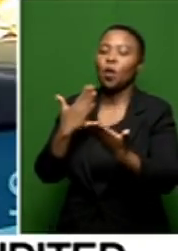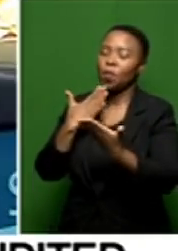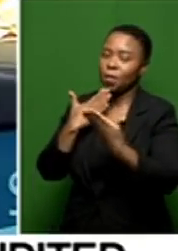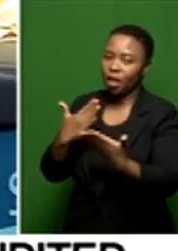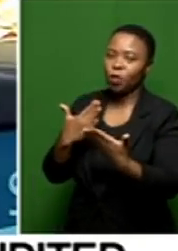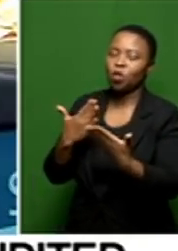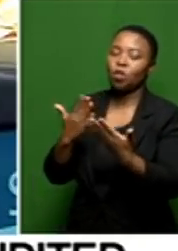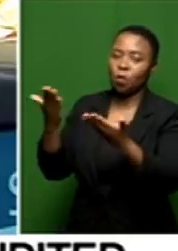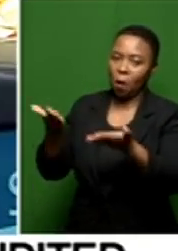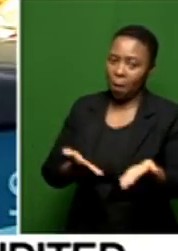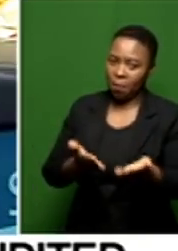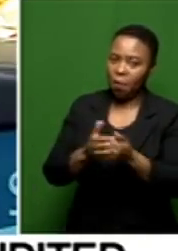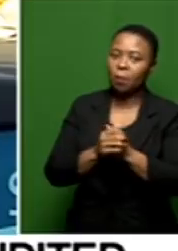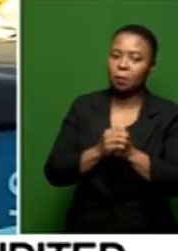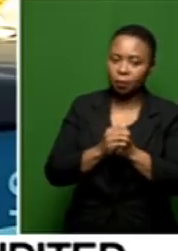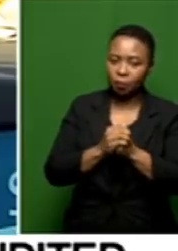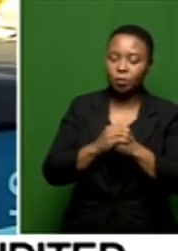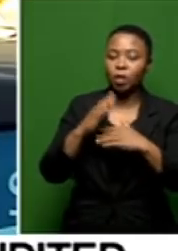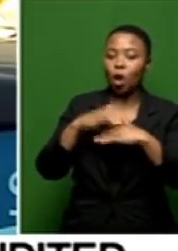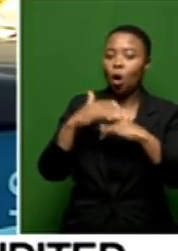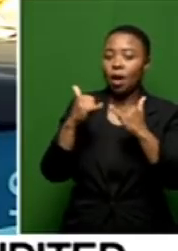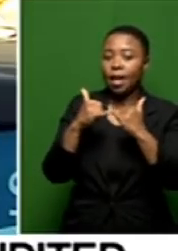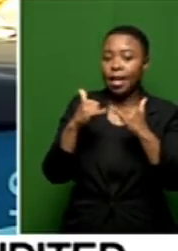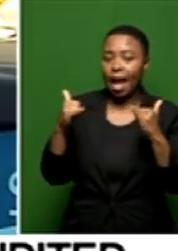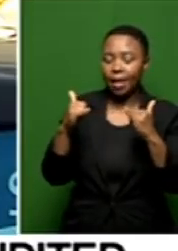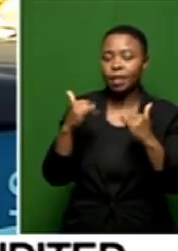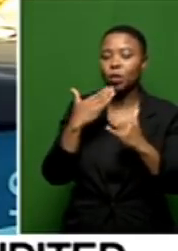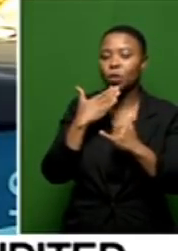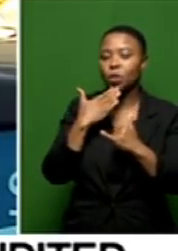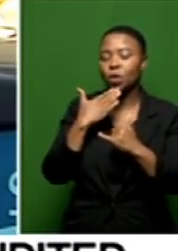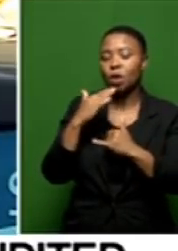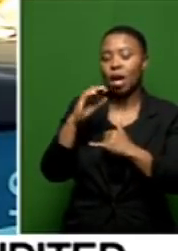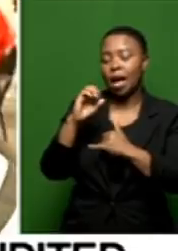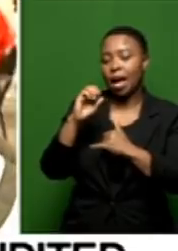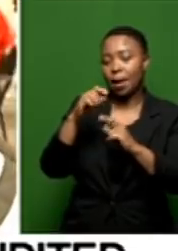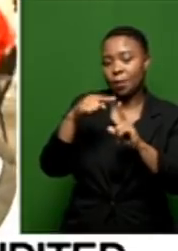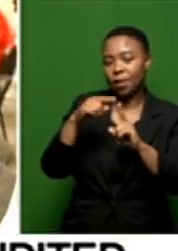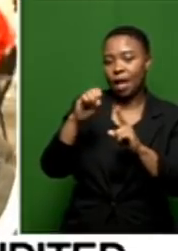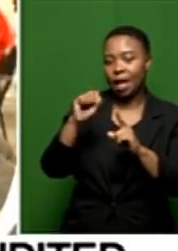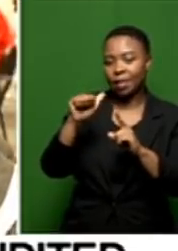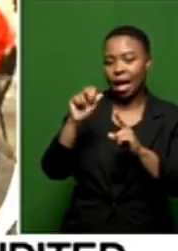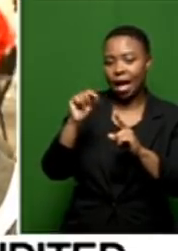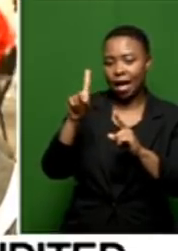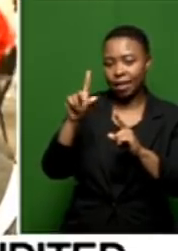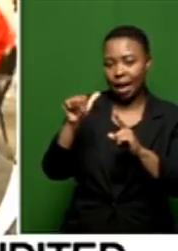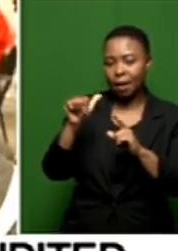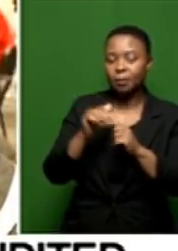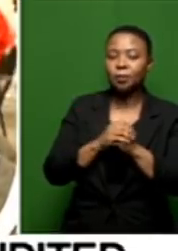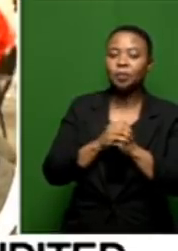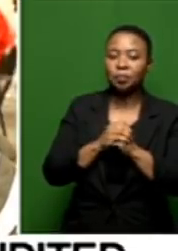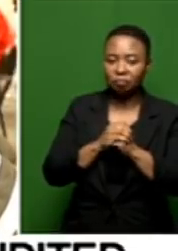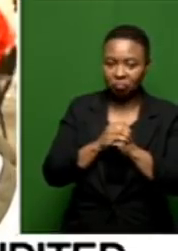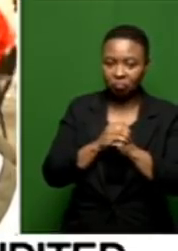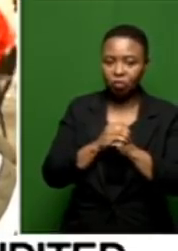also joined remotely by Asanda Mwasheng, who joins us from